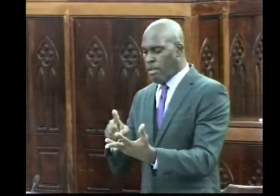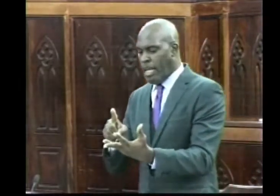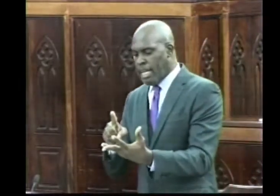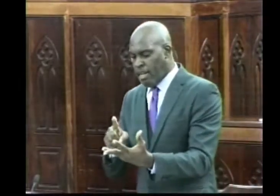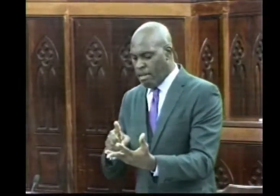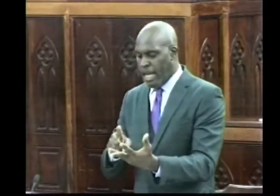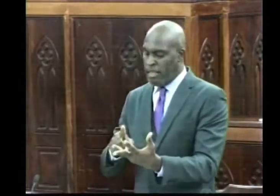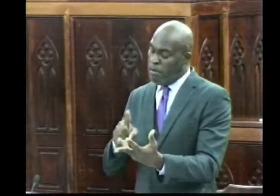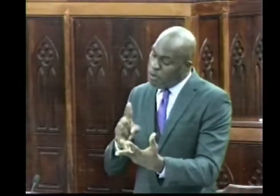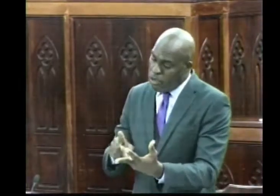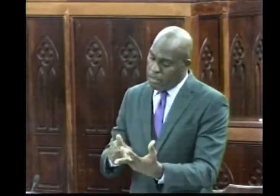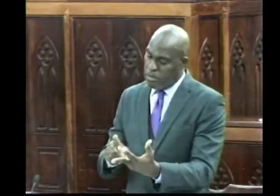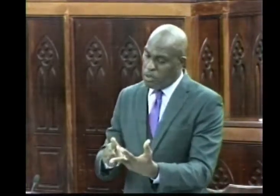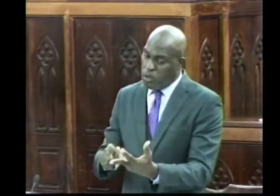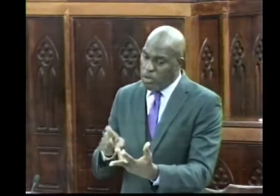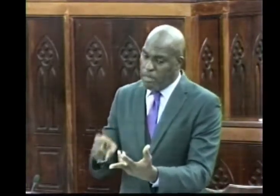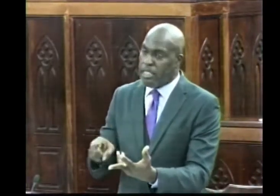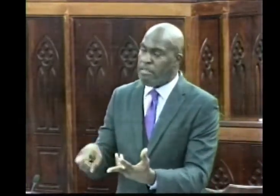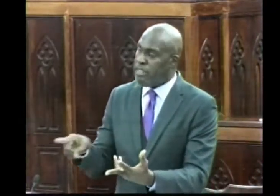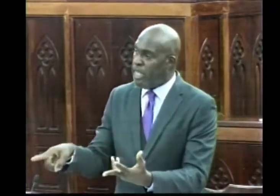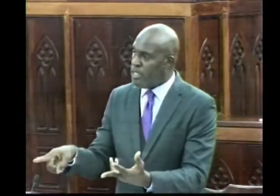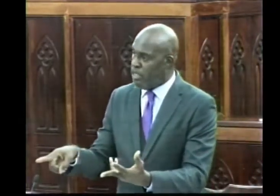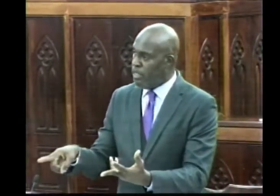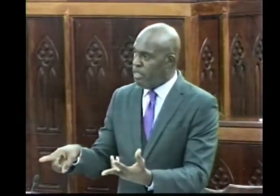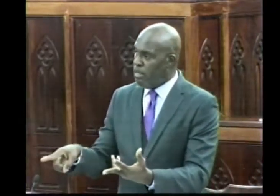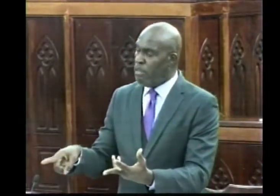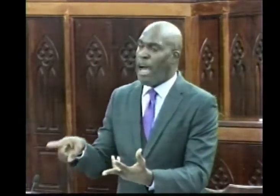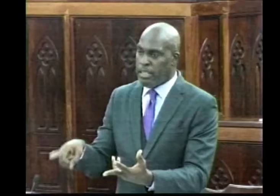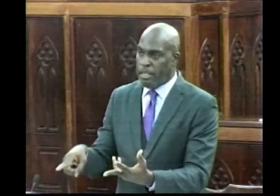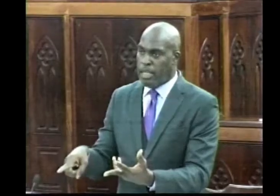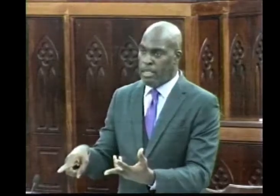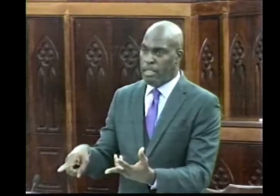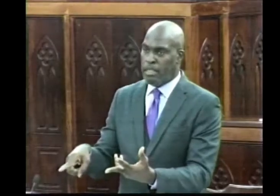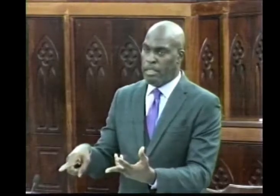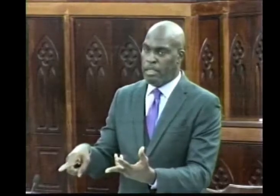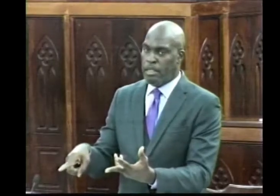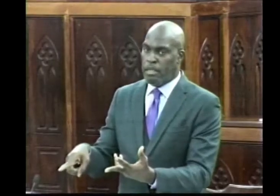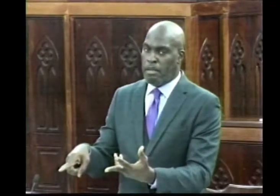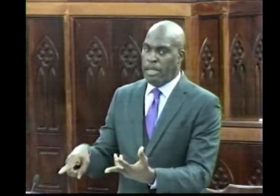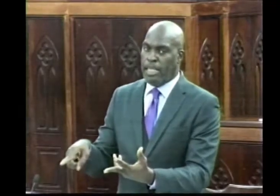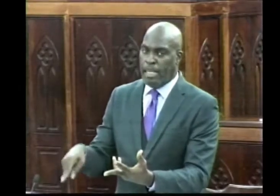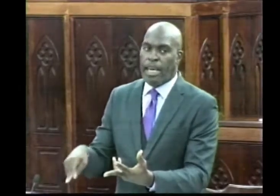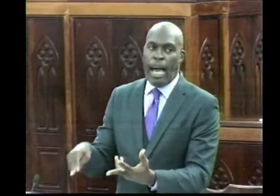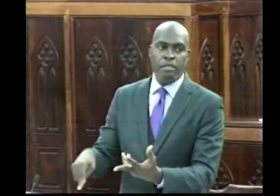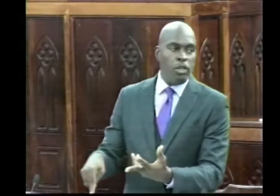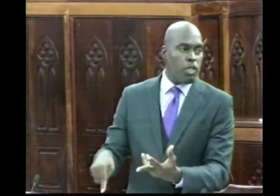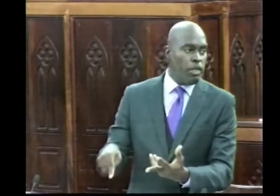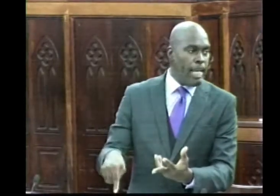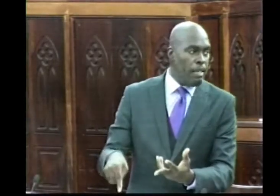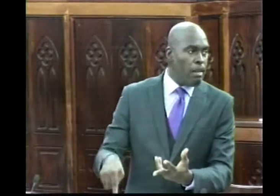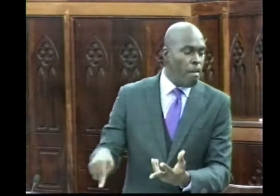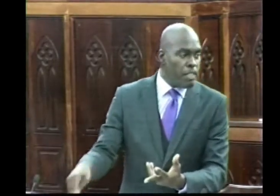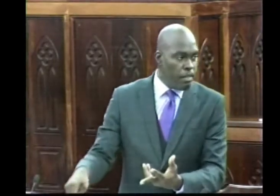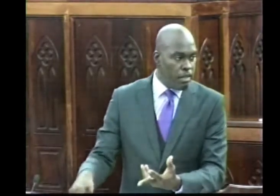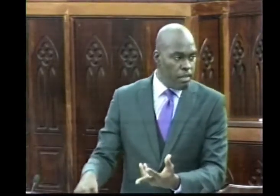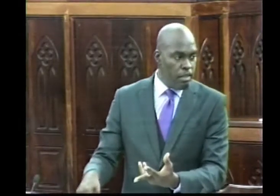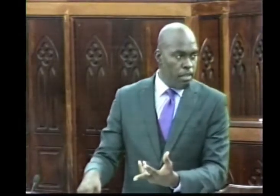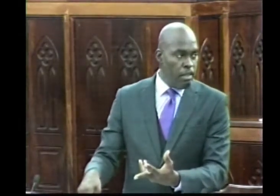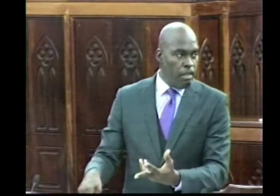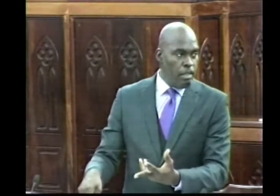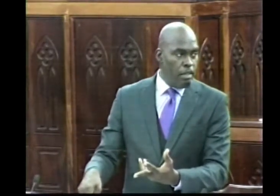so that, and of course, through the Ministry of Education, we've asked them, look, we need to have your school attendance